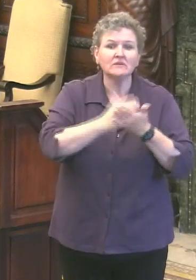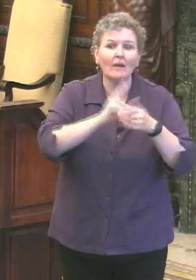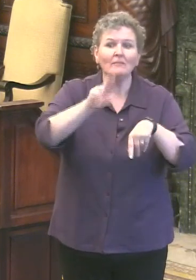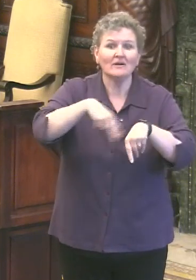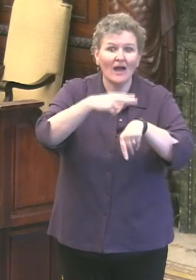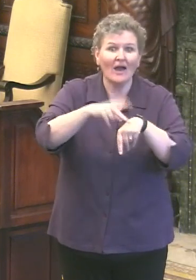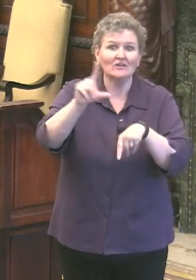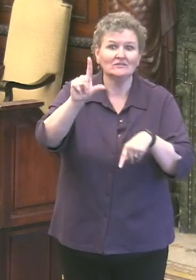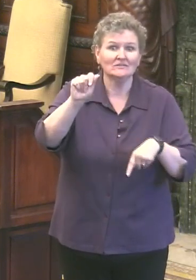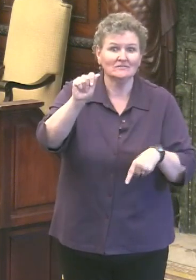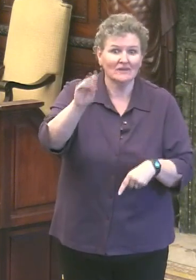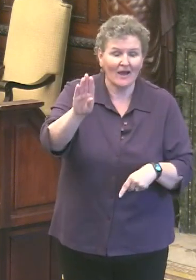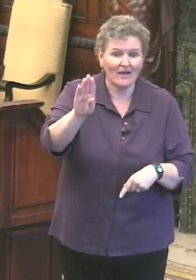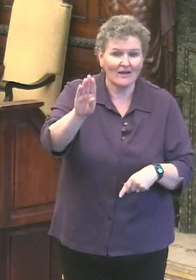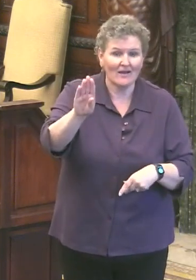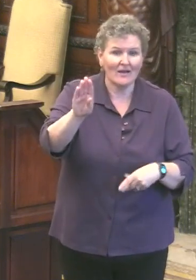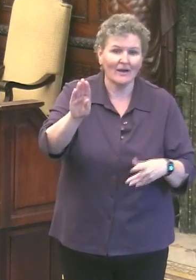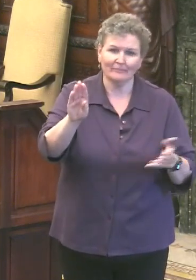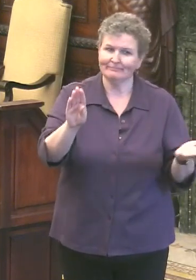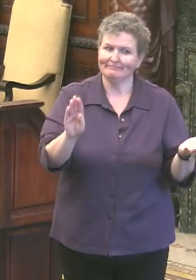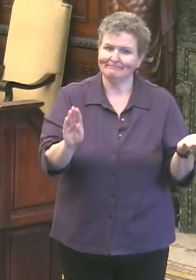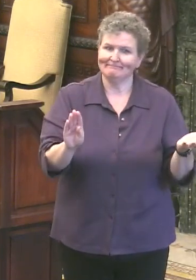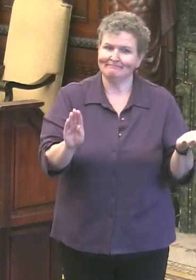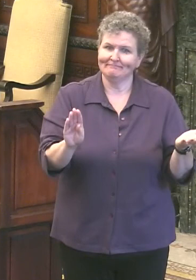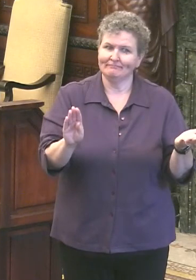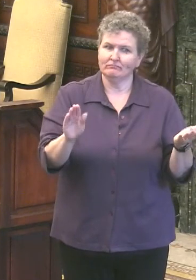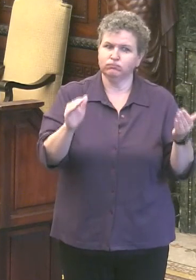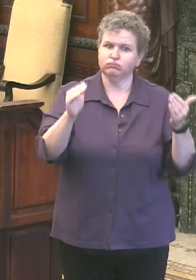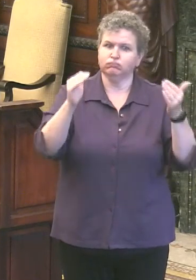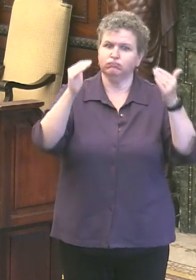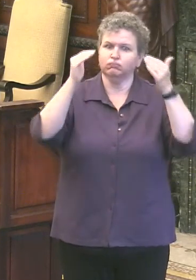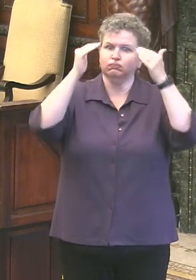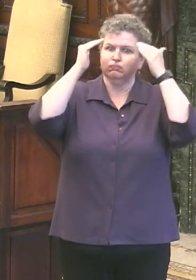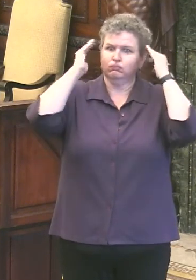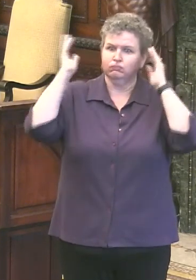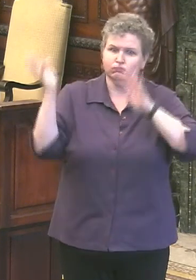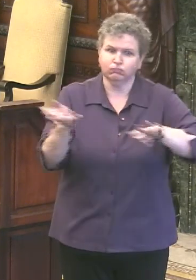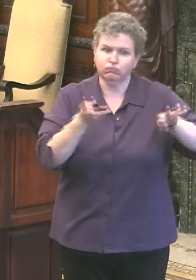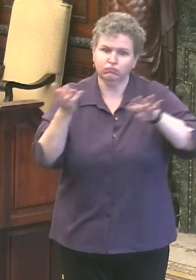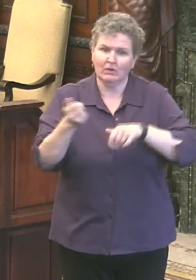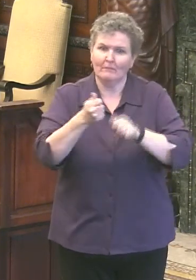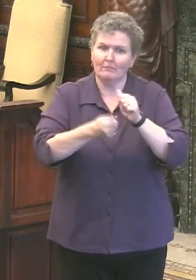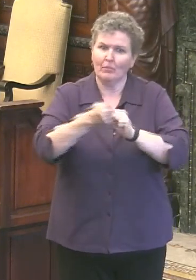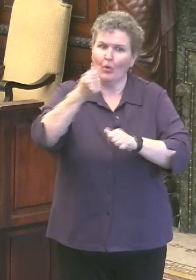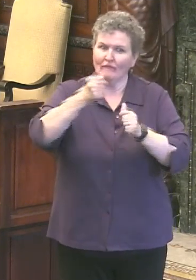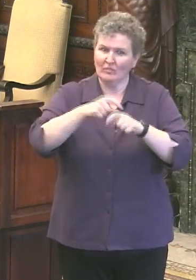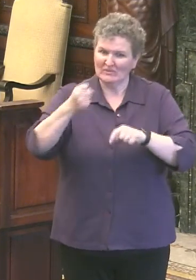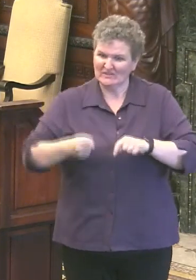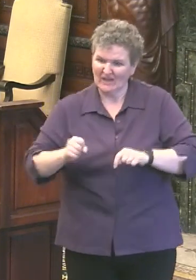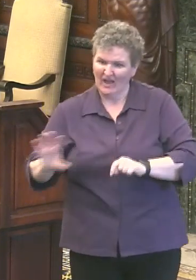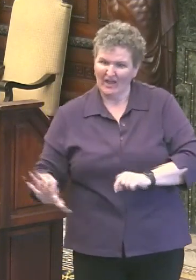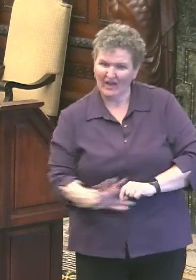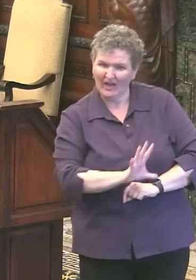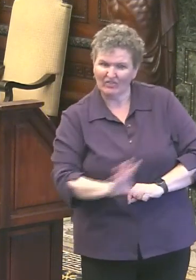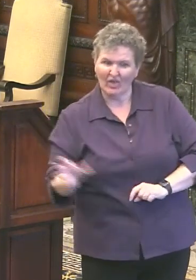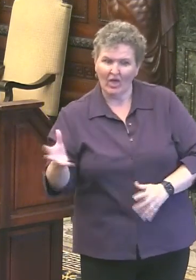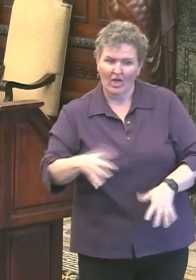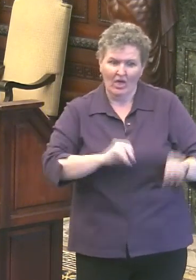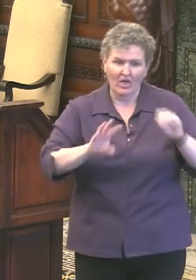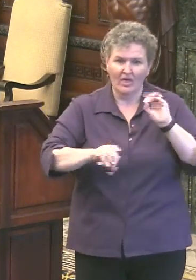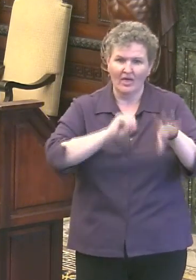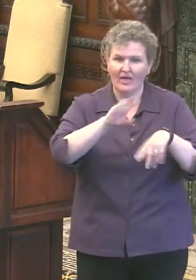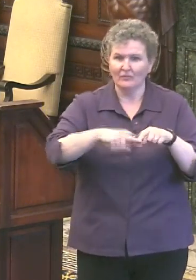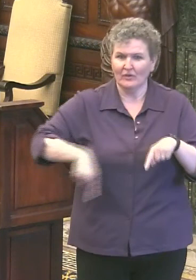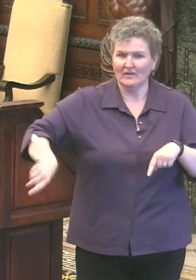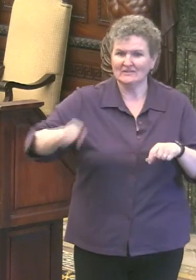were bottlenecked because of the huge demand from the southern states and the western states. So maybe there's some